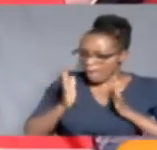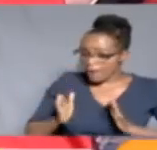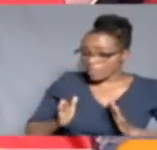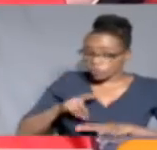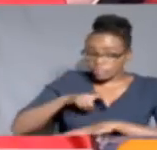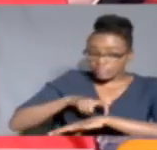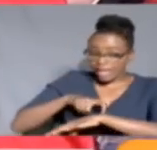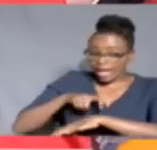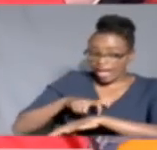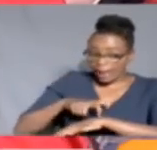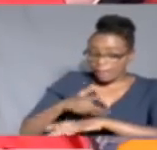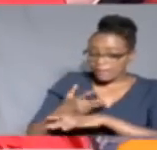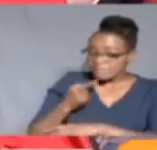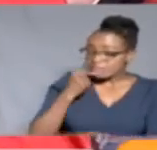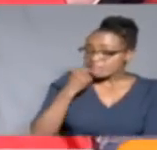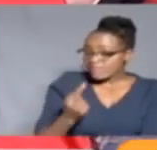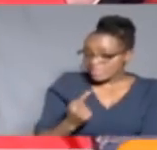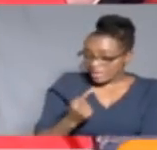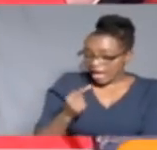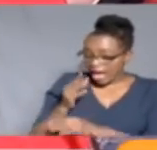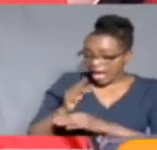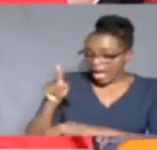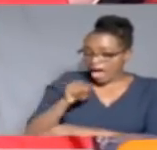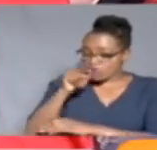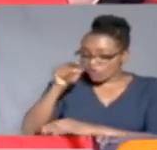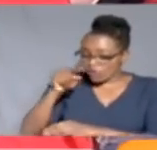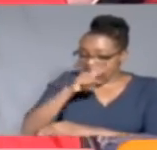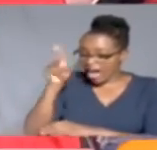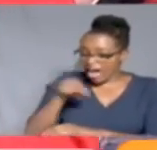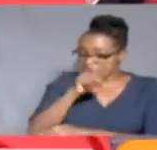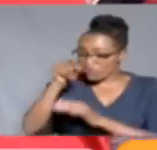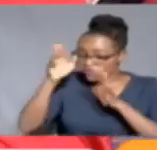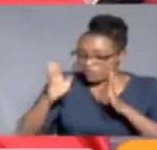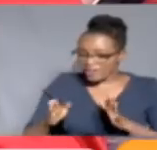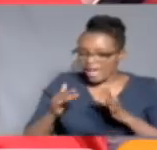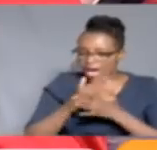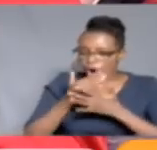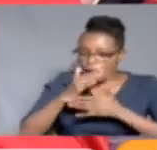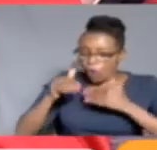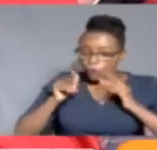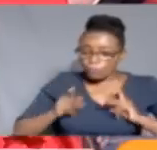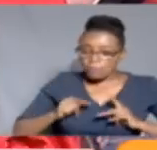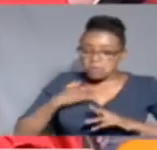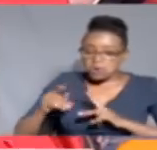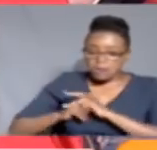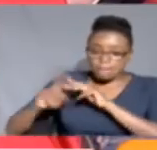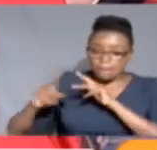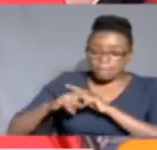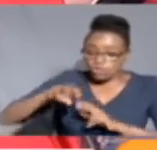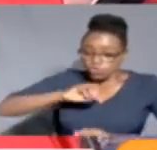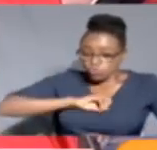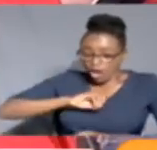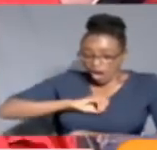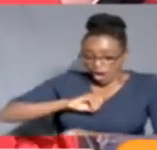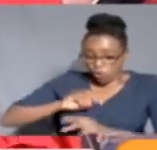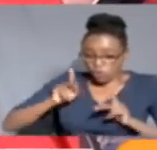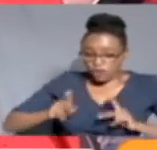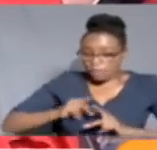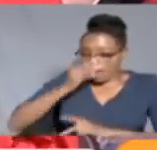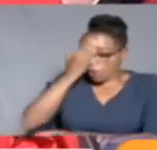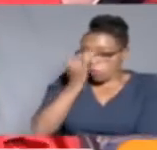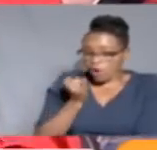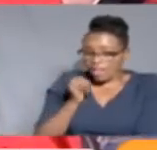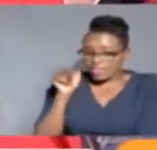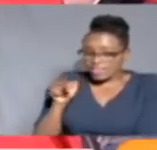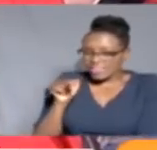being termed as an offender, everybody want to run away from you, even your own ones. Mm. Because of